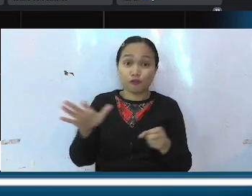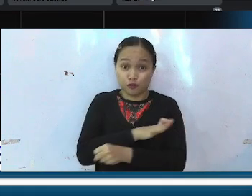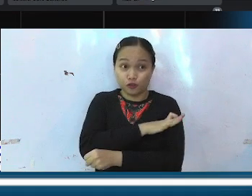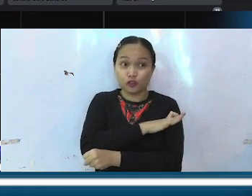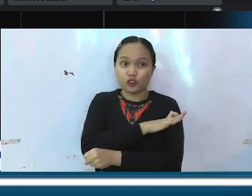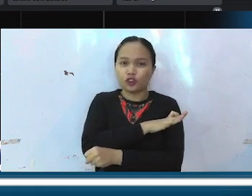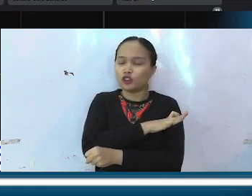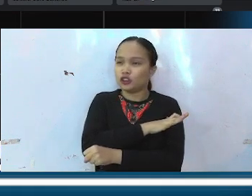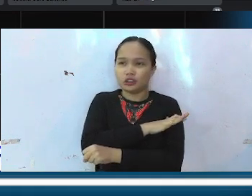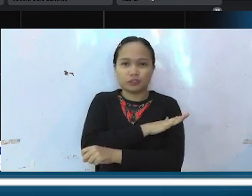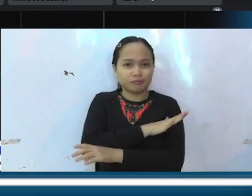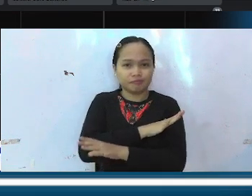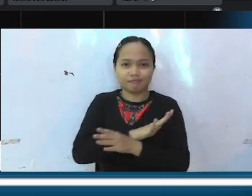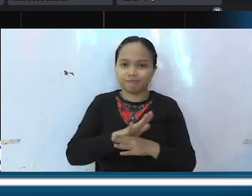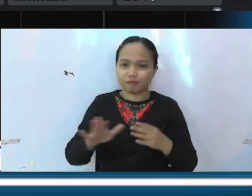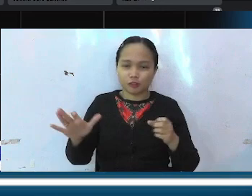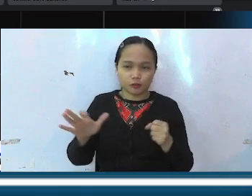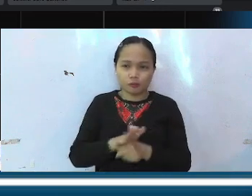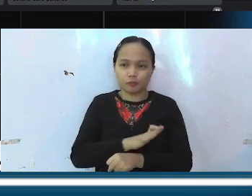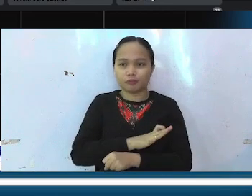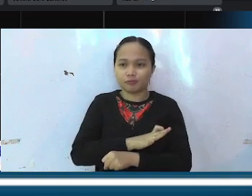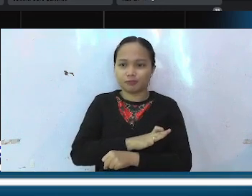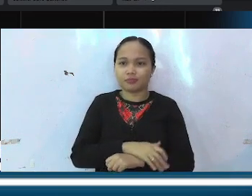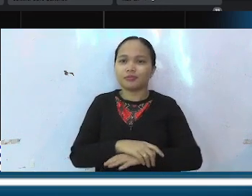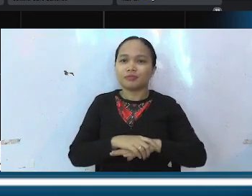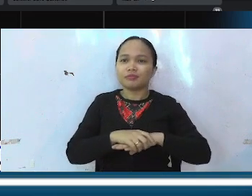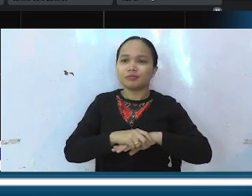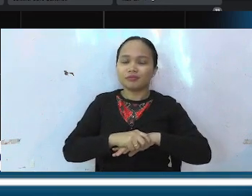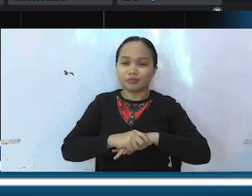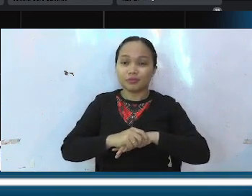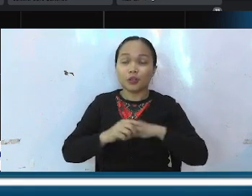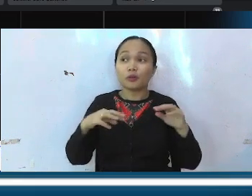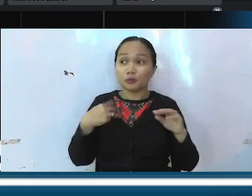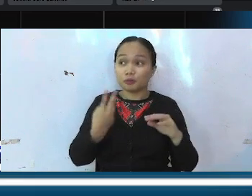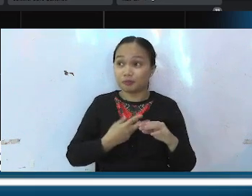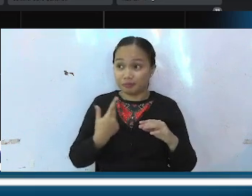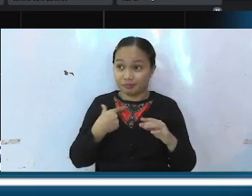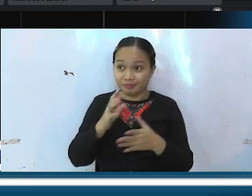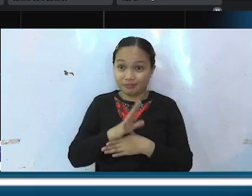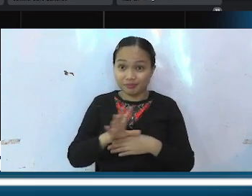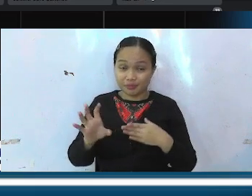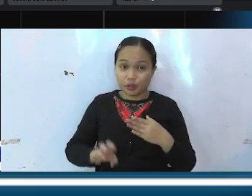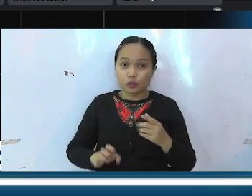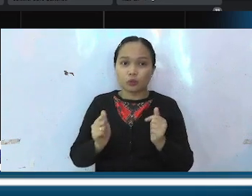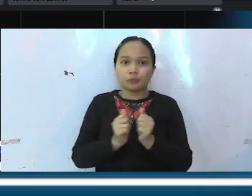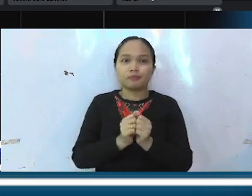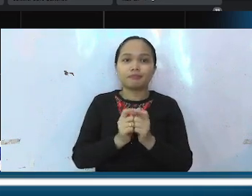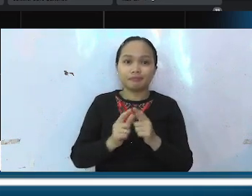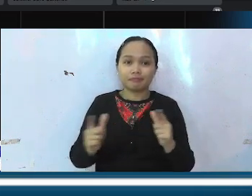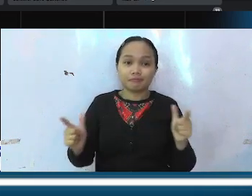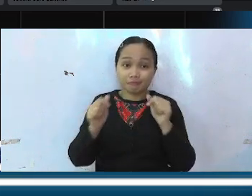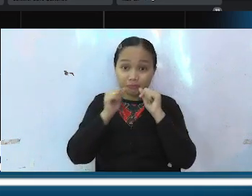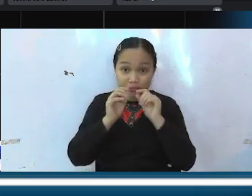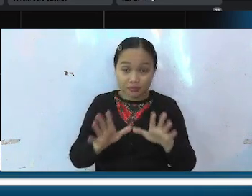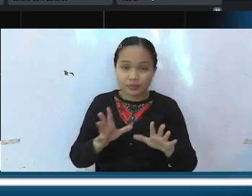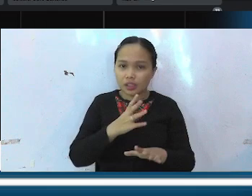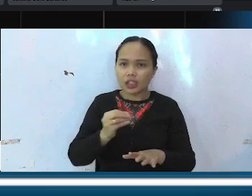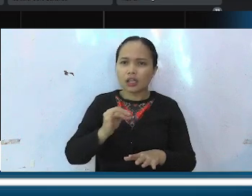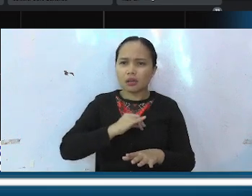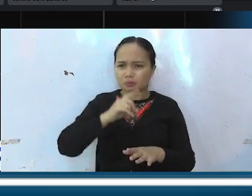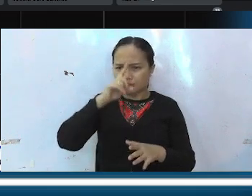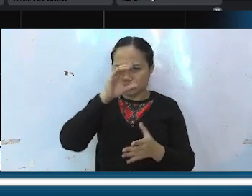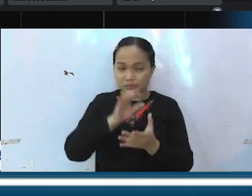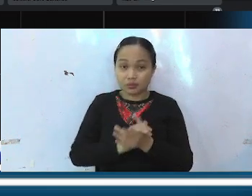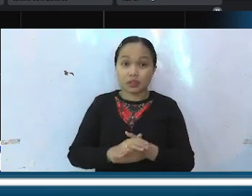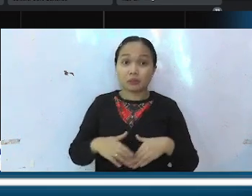full-packed truth of truth. All Amen. Right? Amen. So we're going to end our episode tonight with great blessings from God. And I believe, young people,